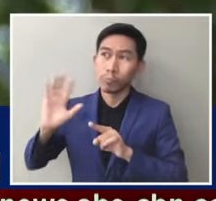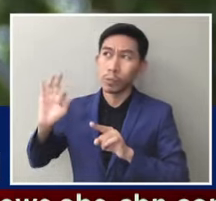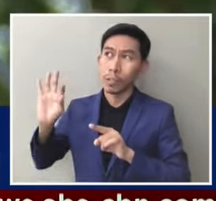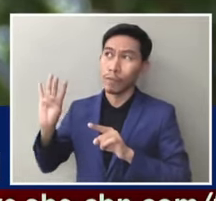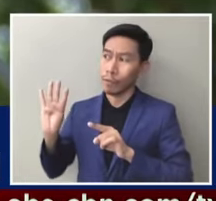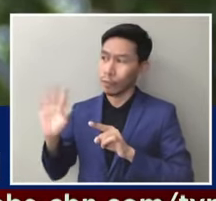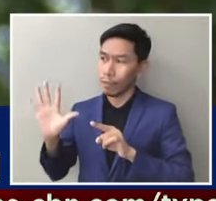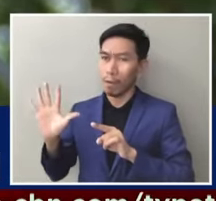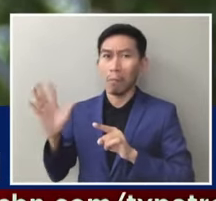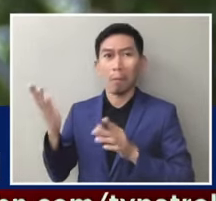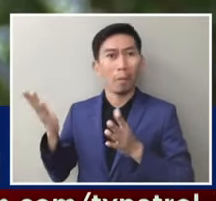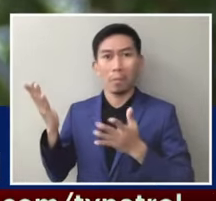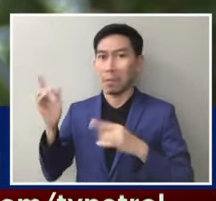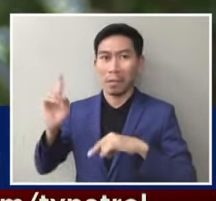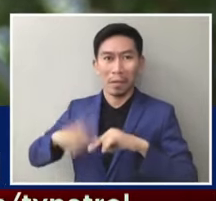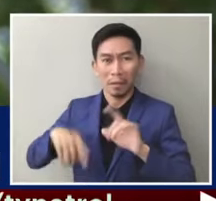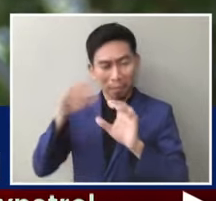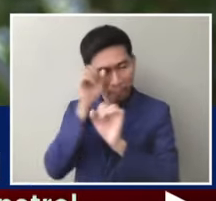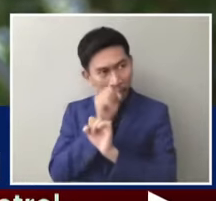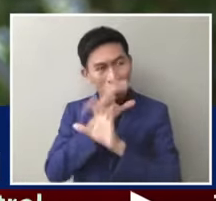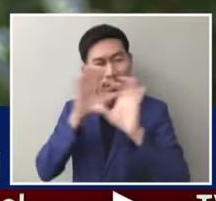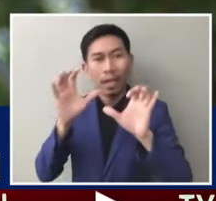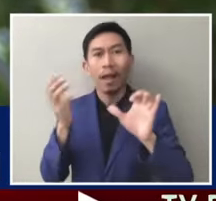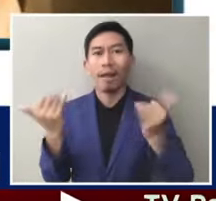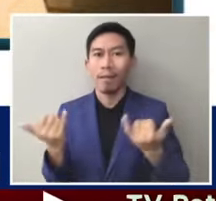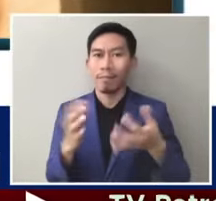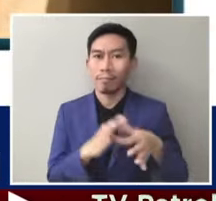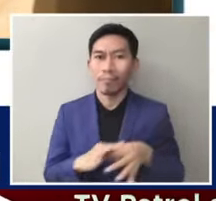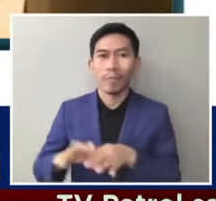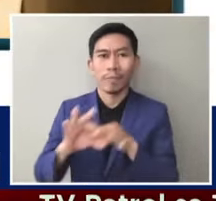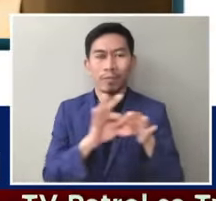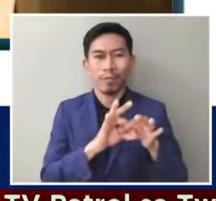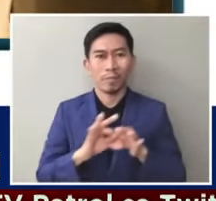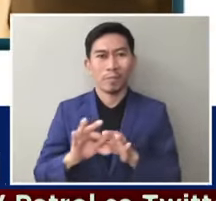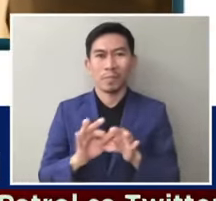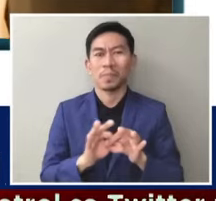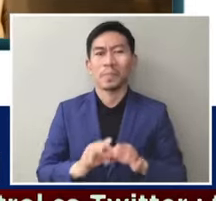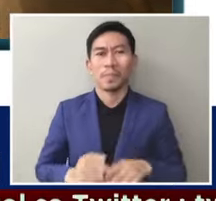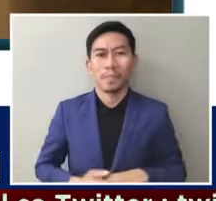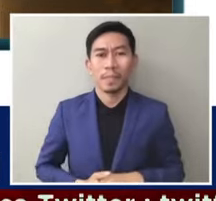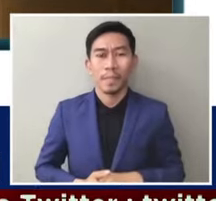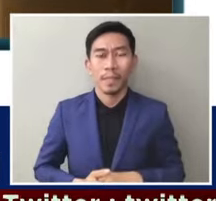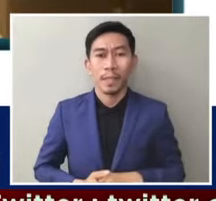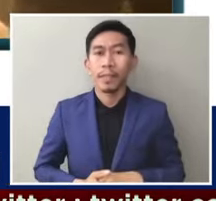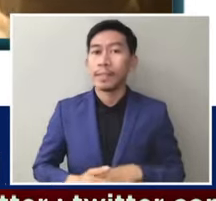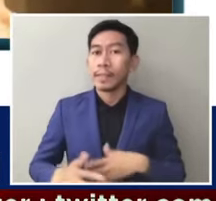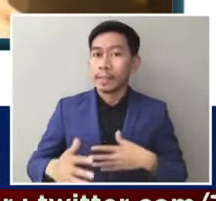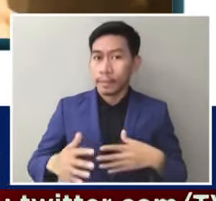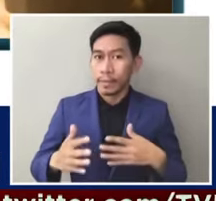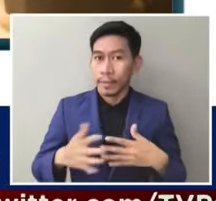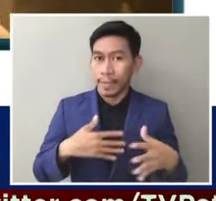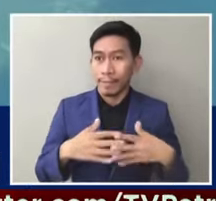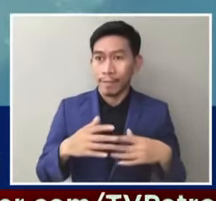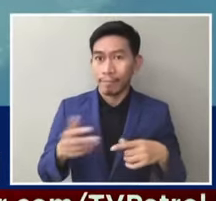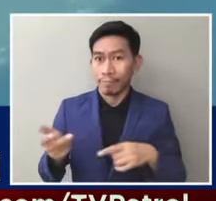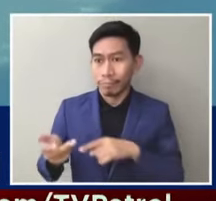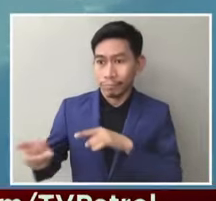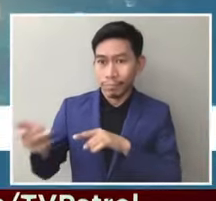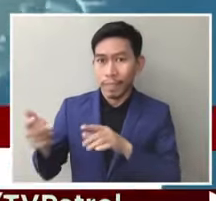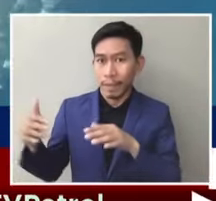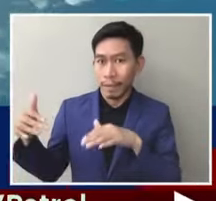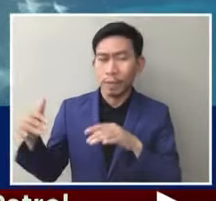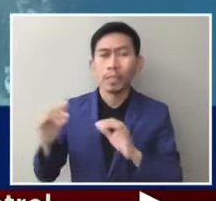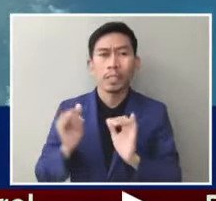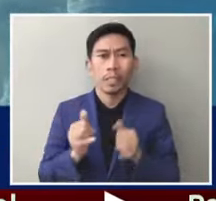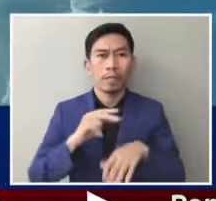extraordinary state of our relationship and that cooperation today? Sa kabila nito, binigyan diin ng Pilipinas na nananatiling